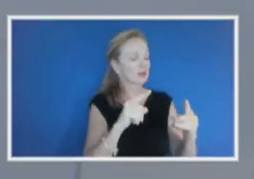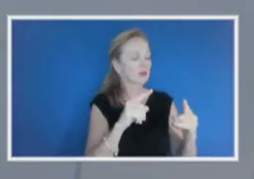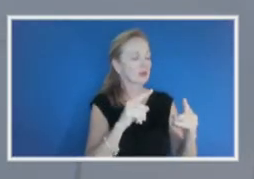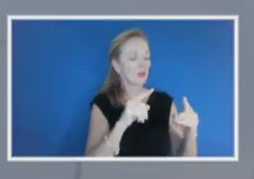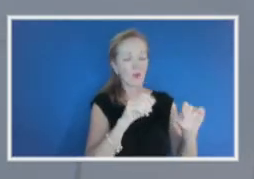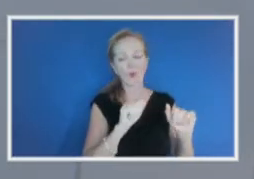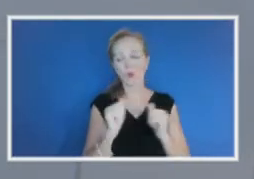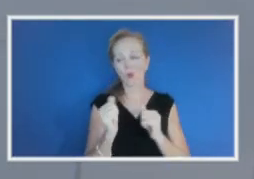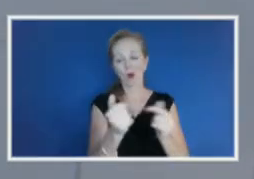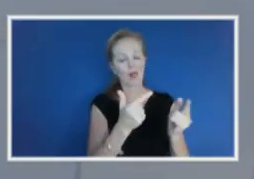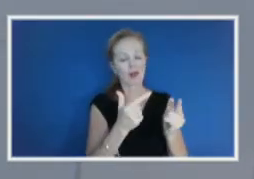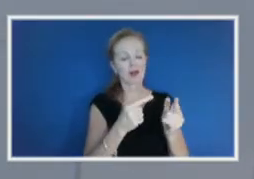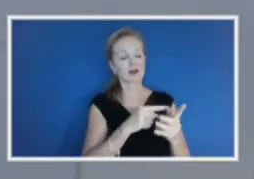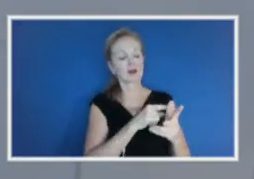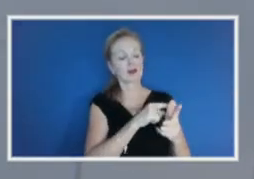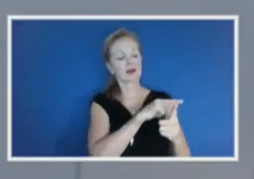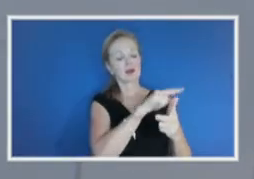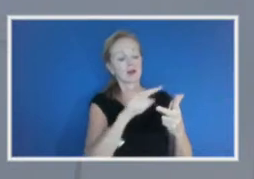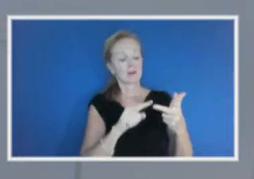Lastly,